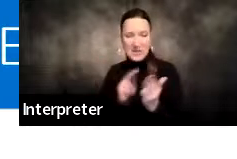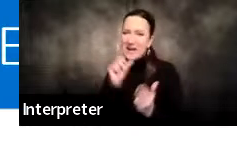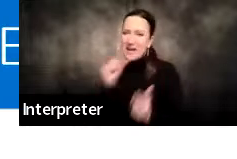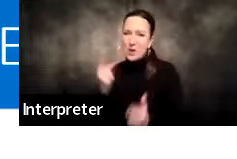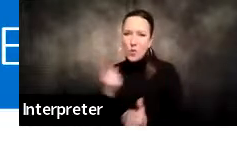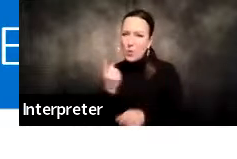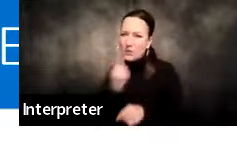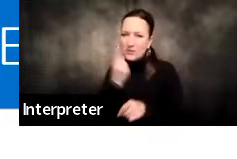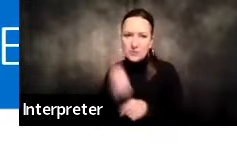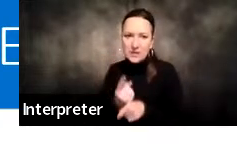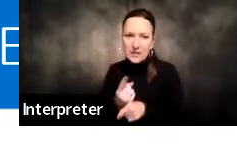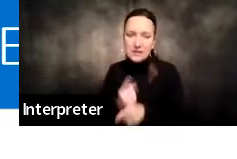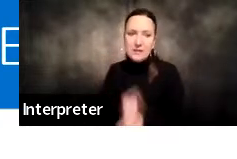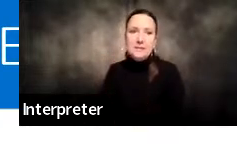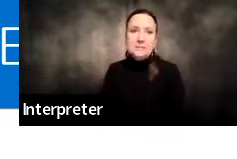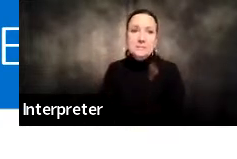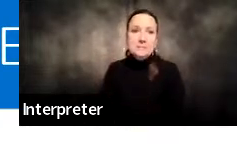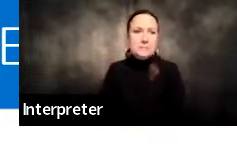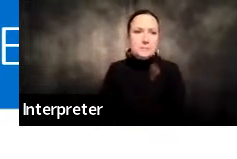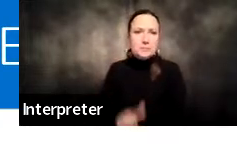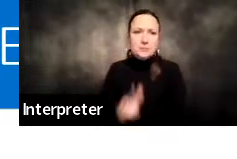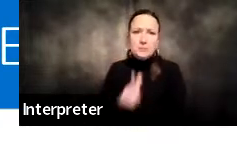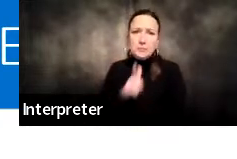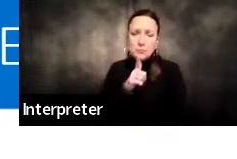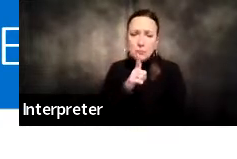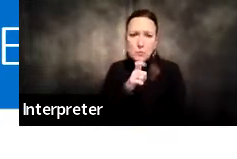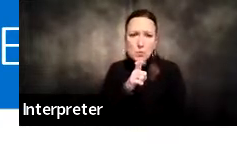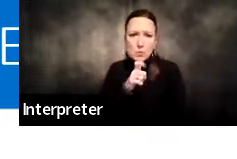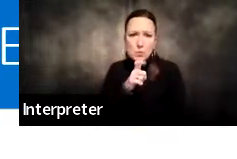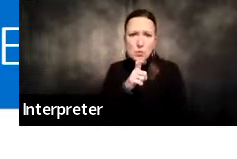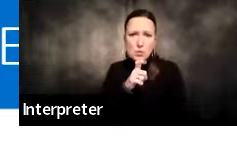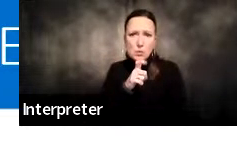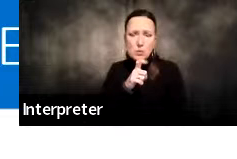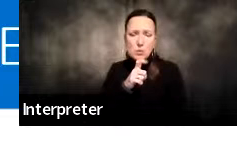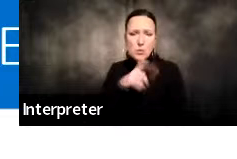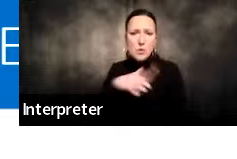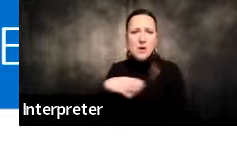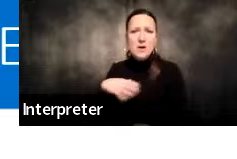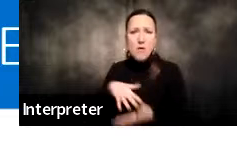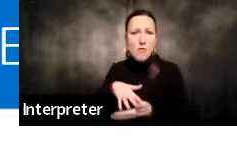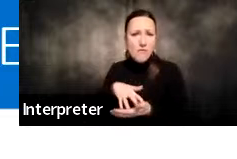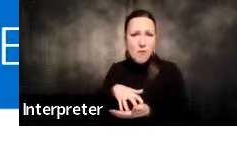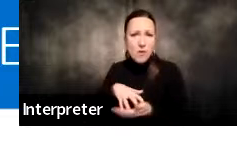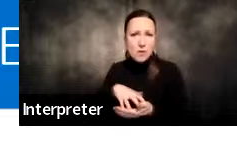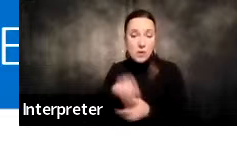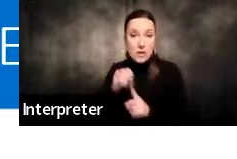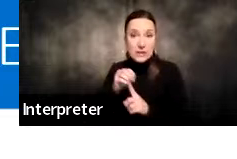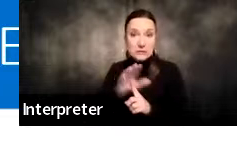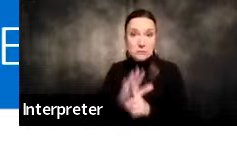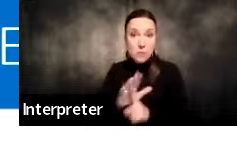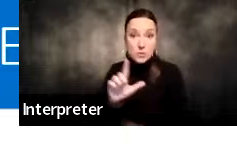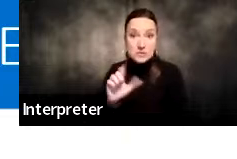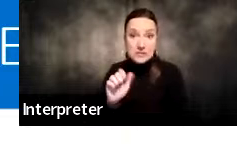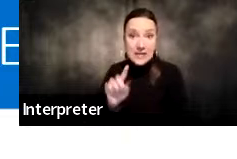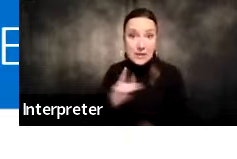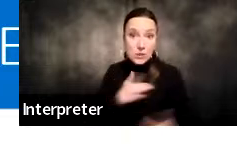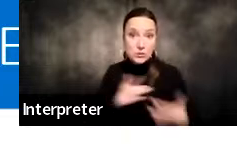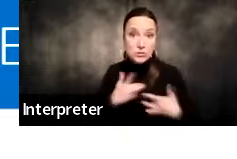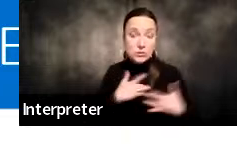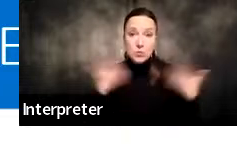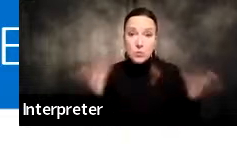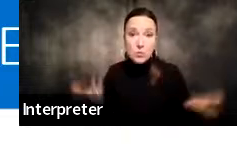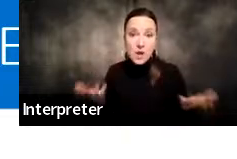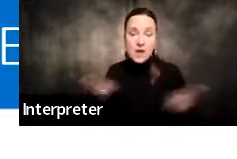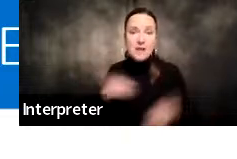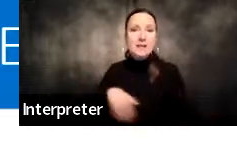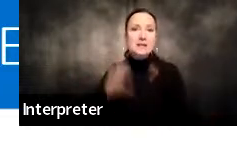So who is the most vulnerable to exposure to lead, and why is it such a concern? So lead in drinking water can